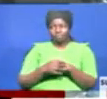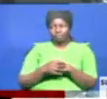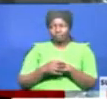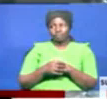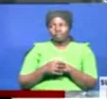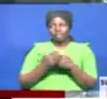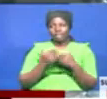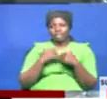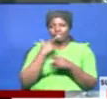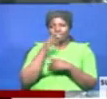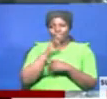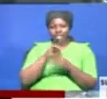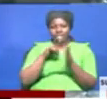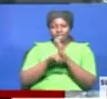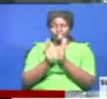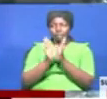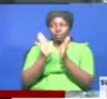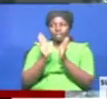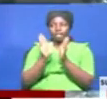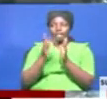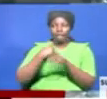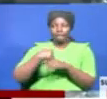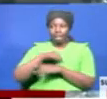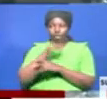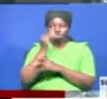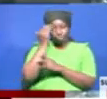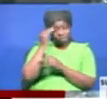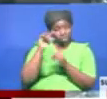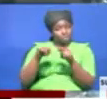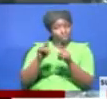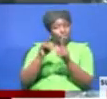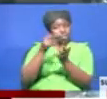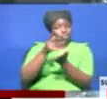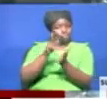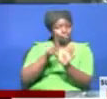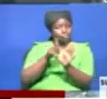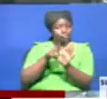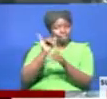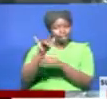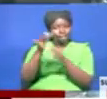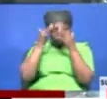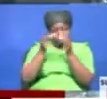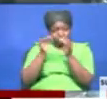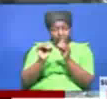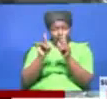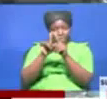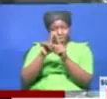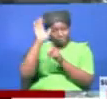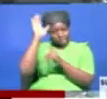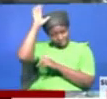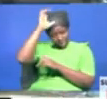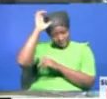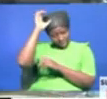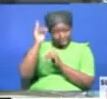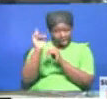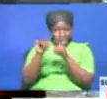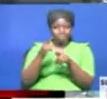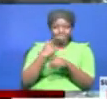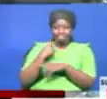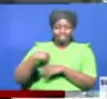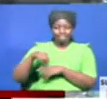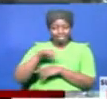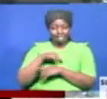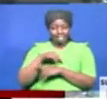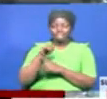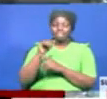said in public that, and we know that they were not part of that decision. And the Chebukati did not come and tell us that, the